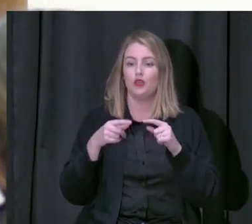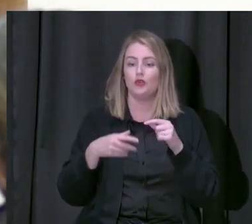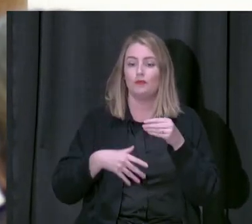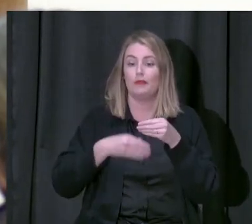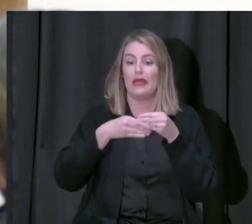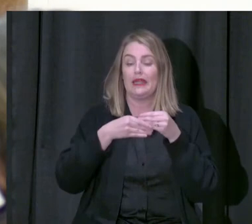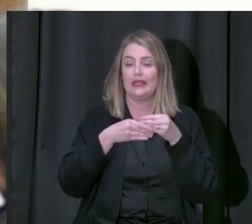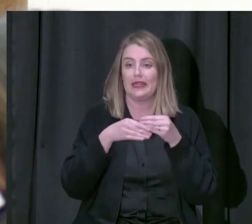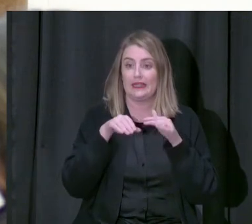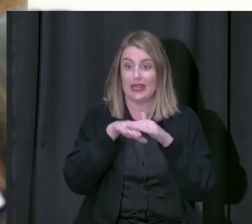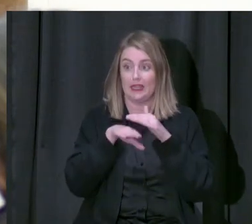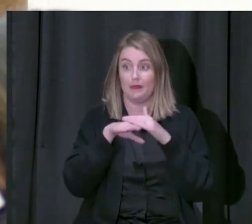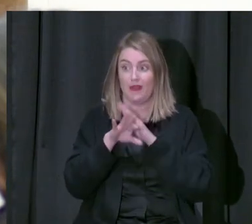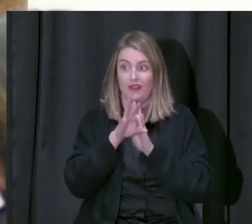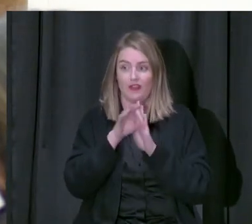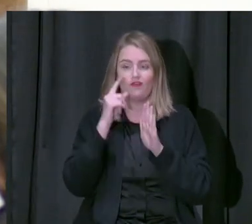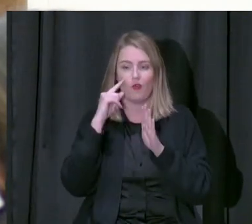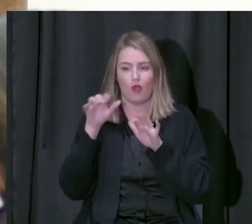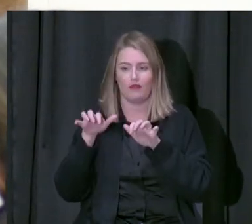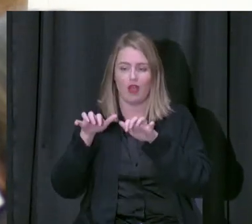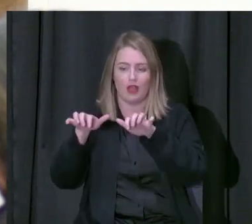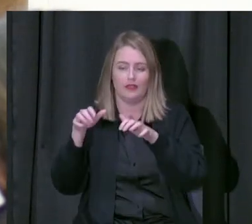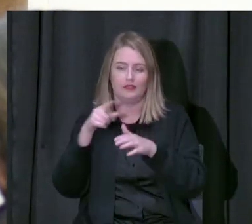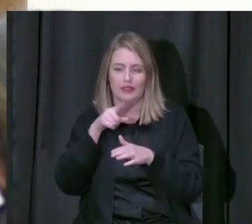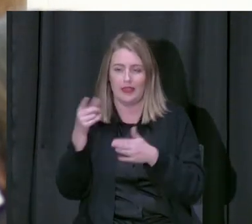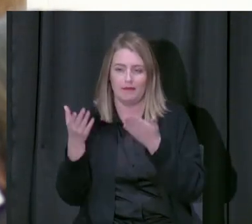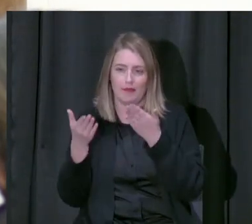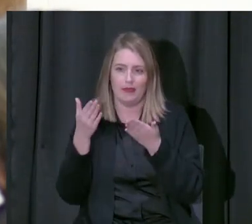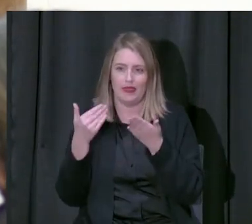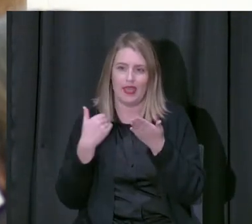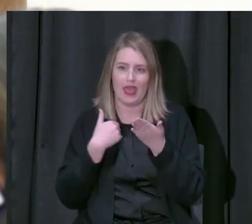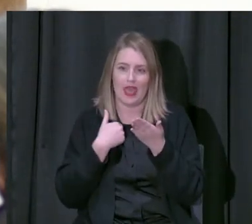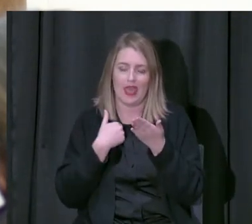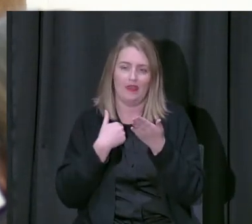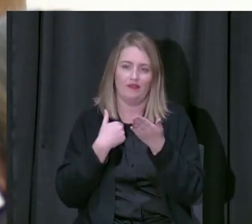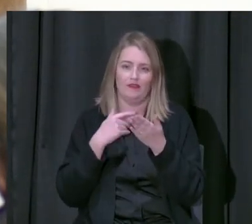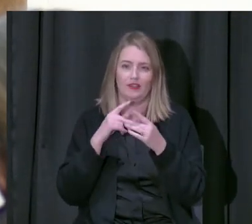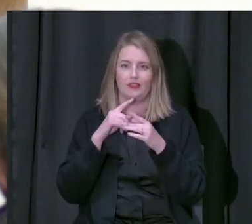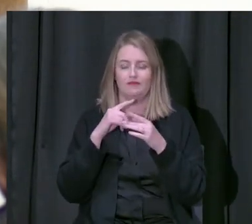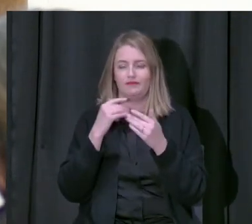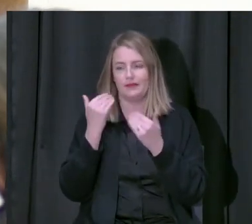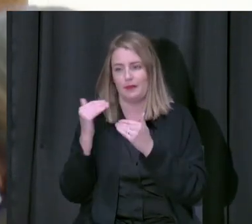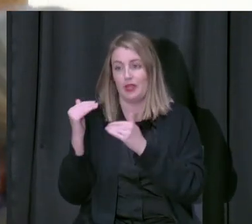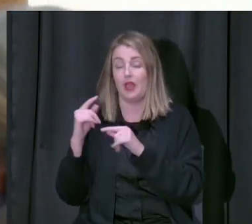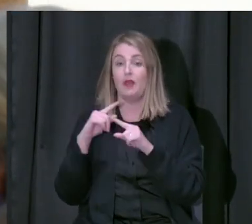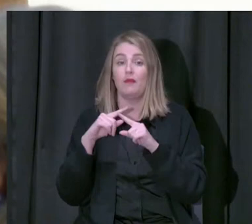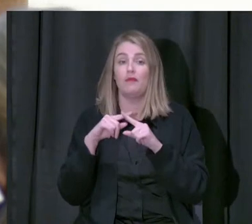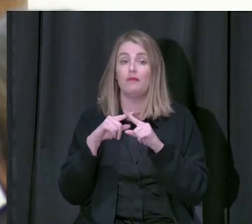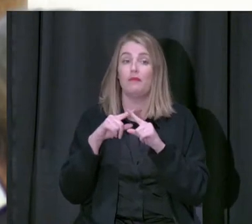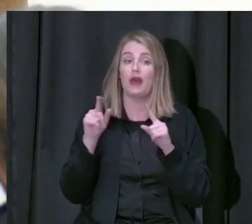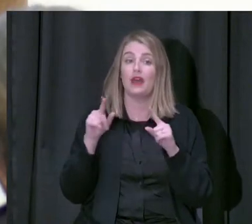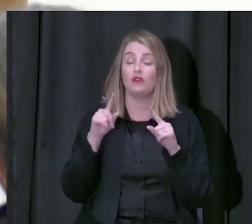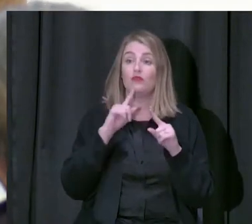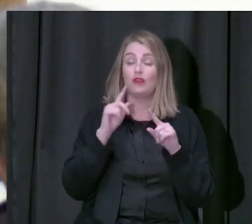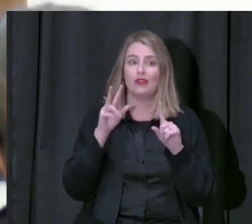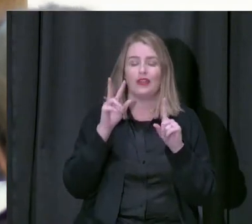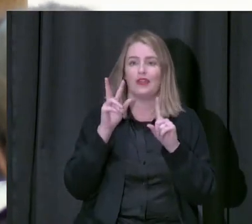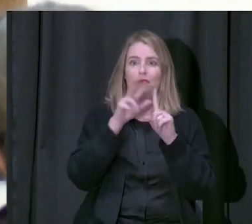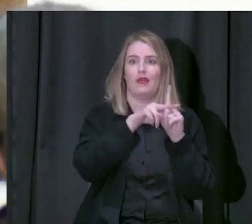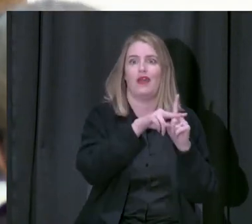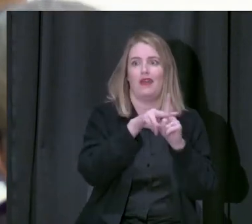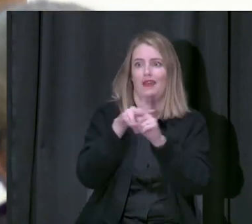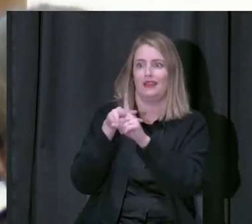accessibility feature for the audience that might have, with certain disabilities, but all of a sudden it becomes